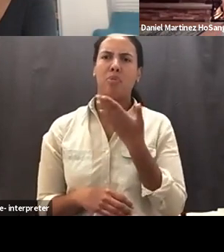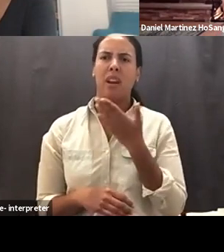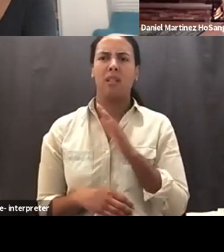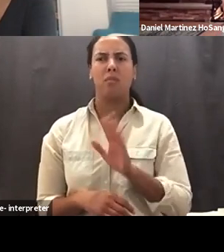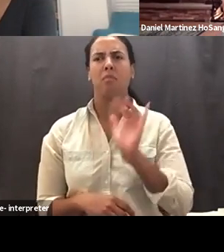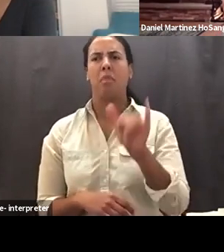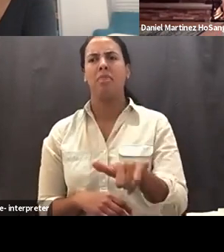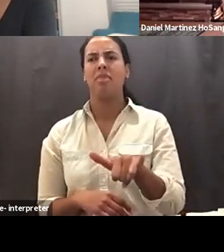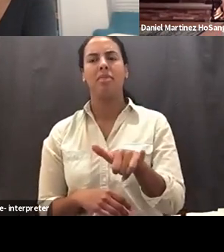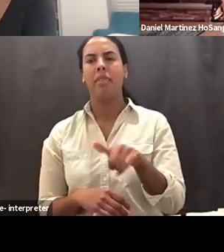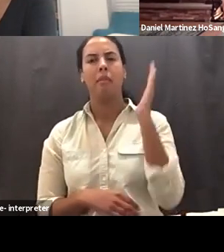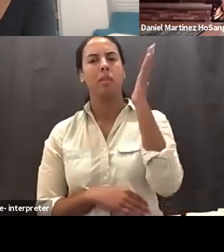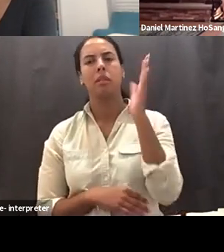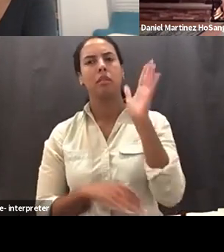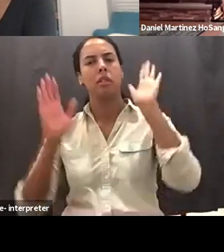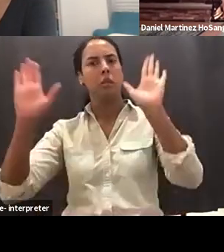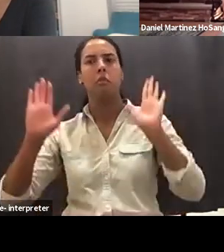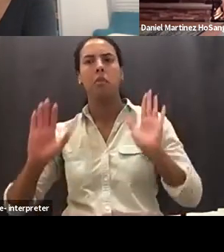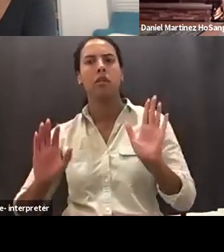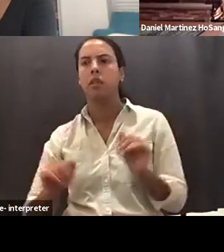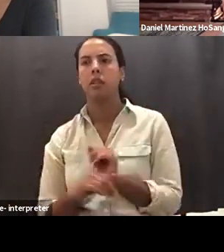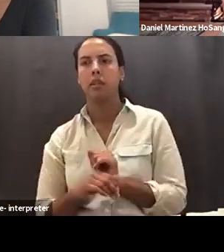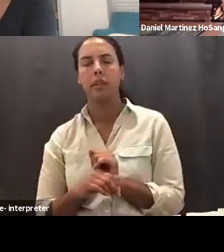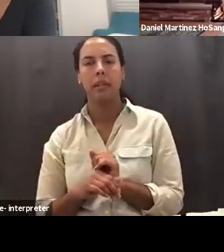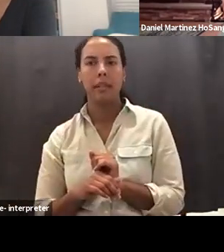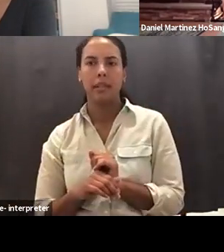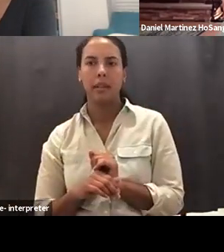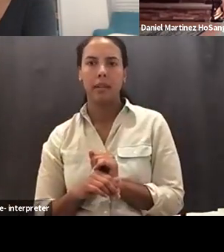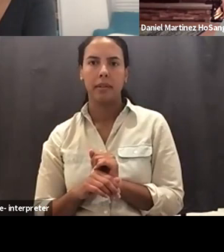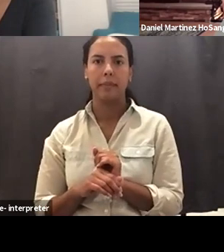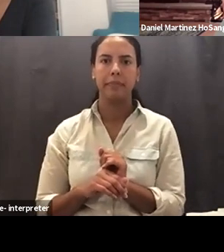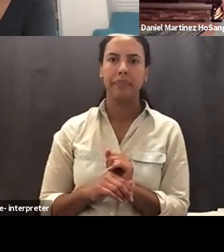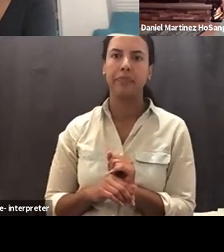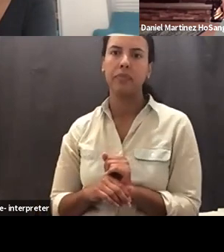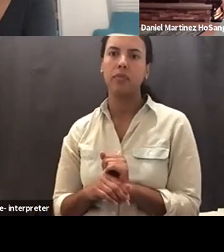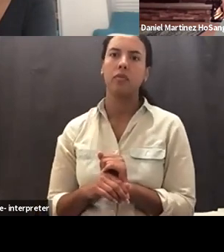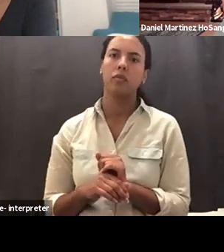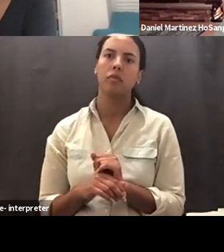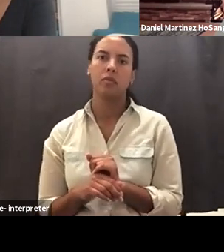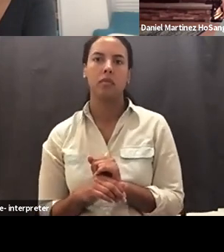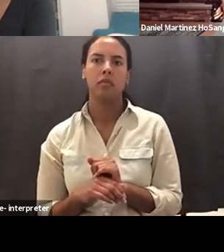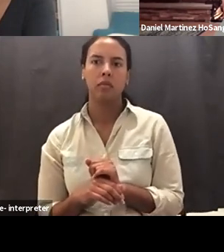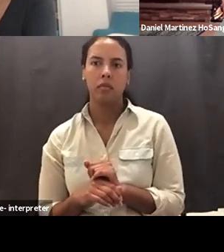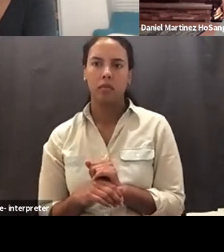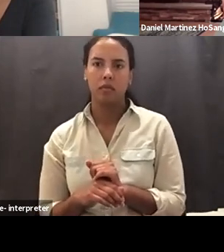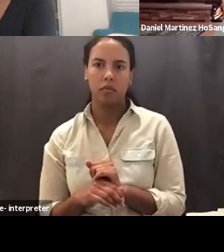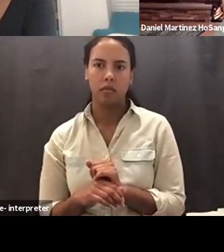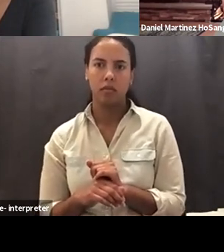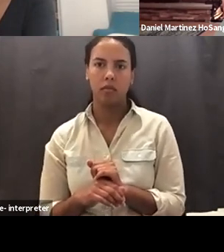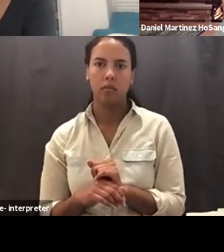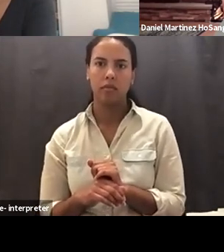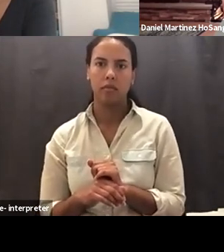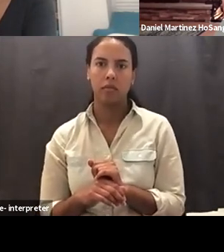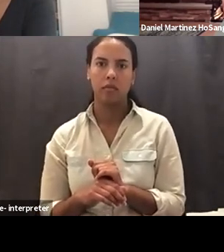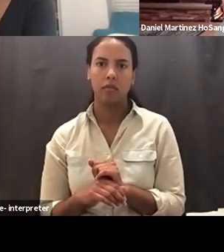insightful presentation. I think it's always easy to lose sight of the broader context. And just, it's good to keep in mind, especially